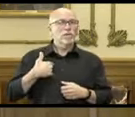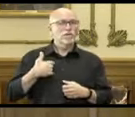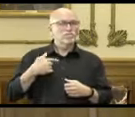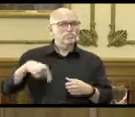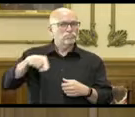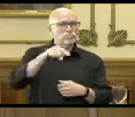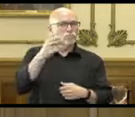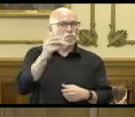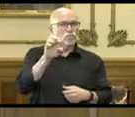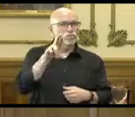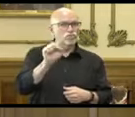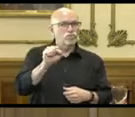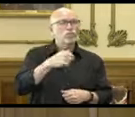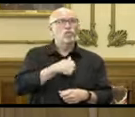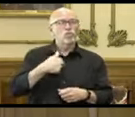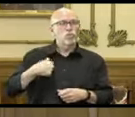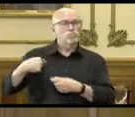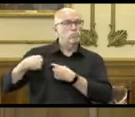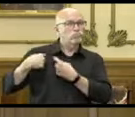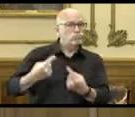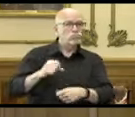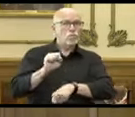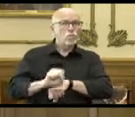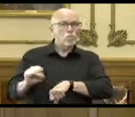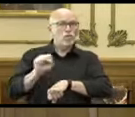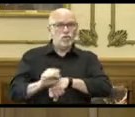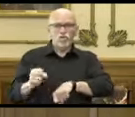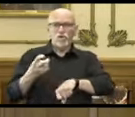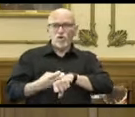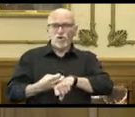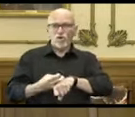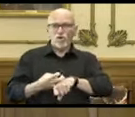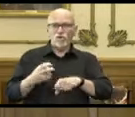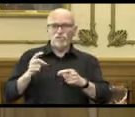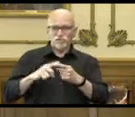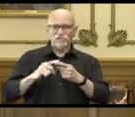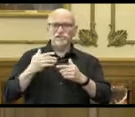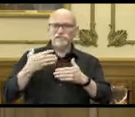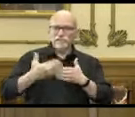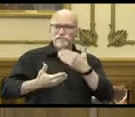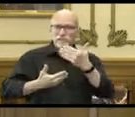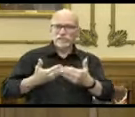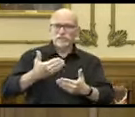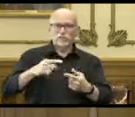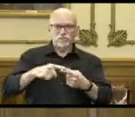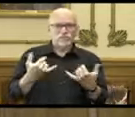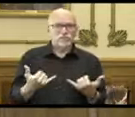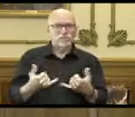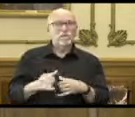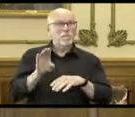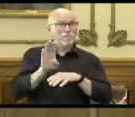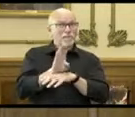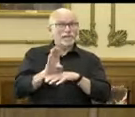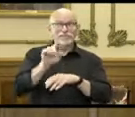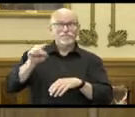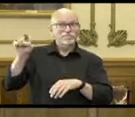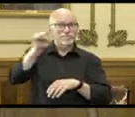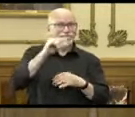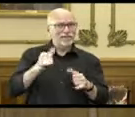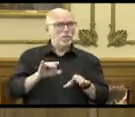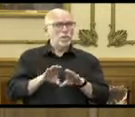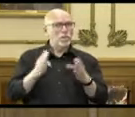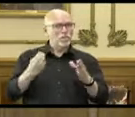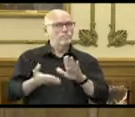Hoosiers, worked very hard to get to where we are today. Businesses are open